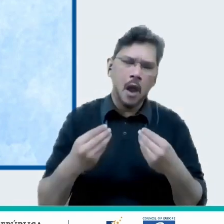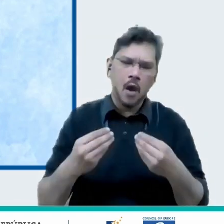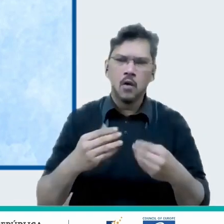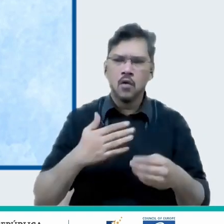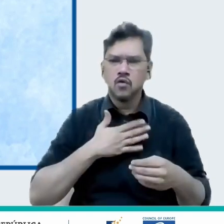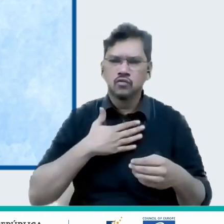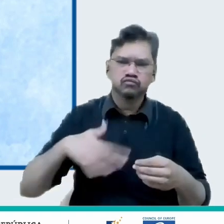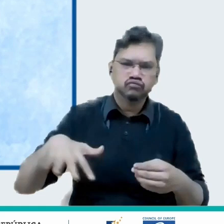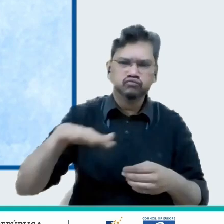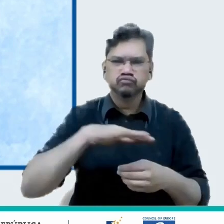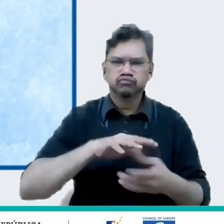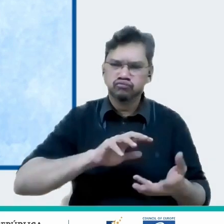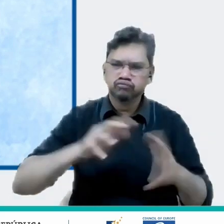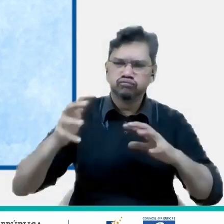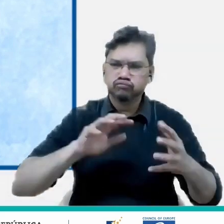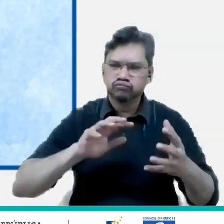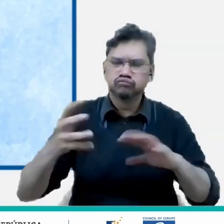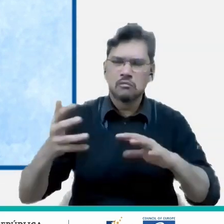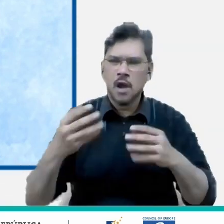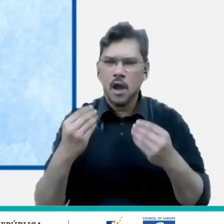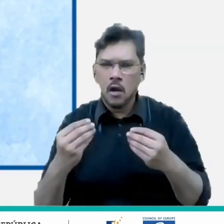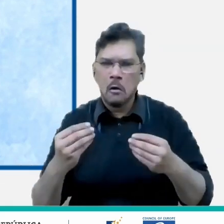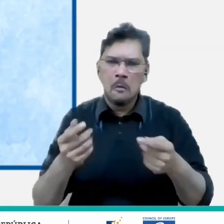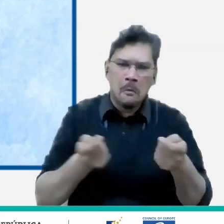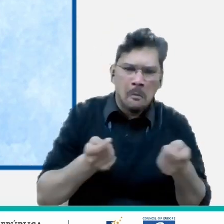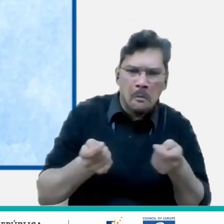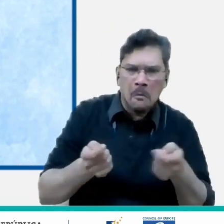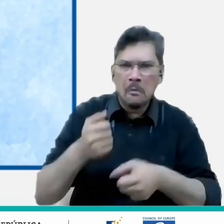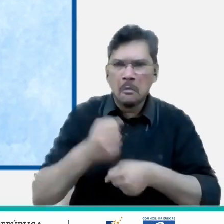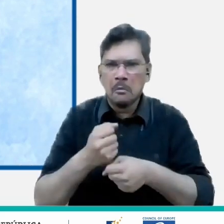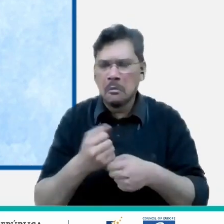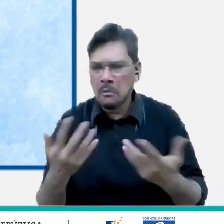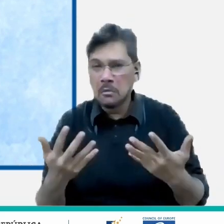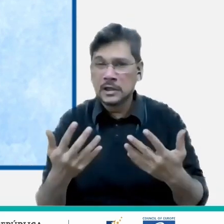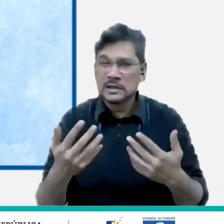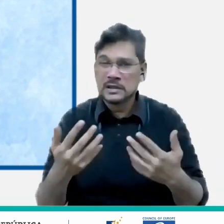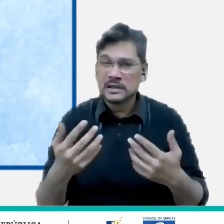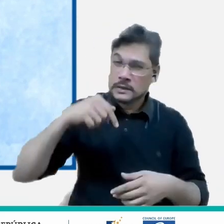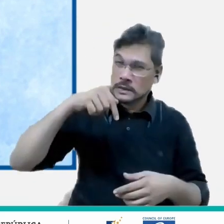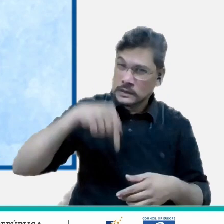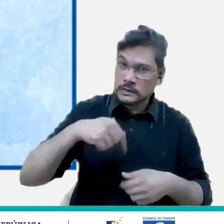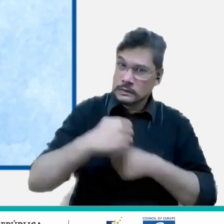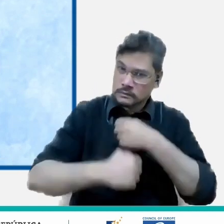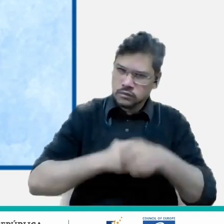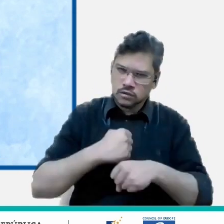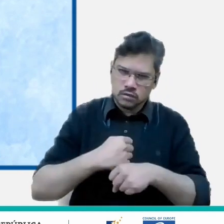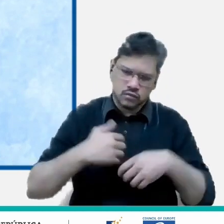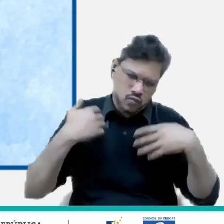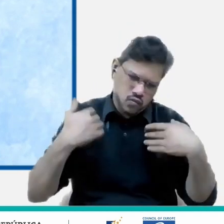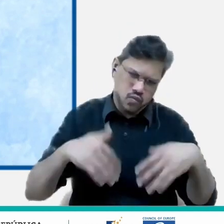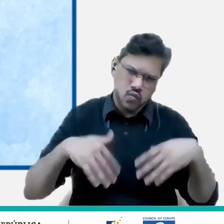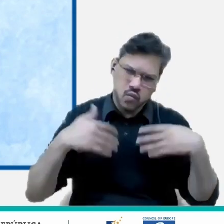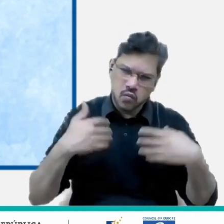I have to say that this is one of the most challenging years we have ever faced. To put this into